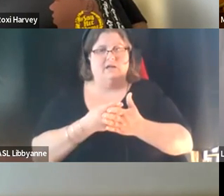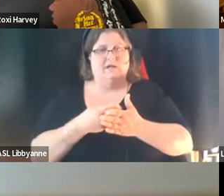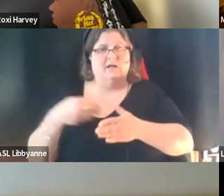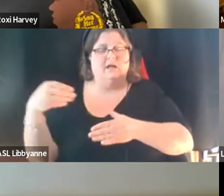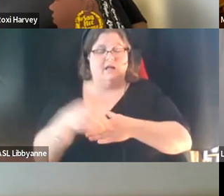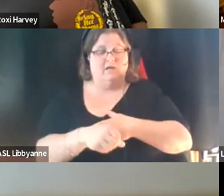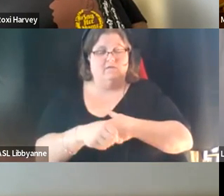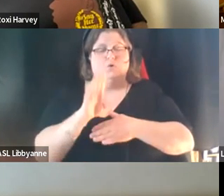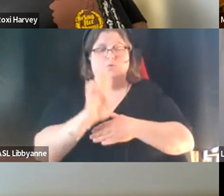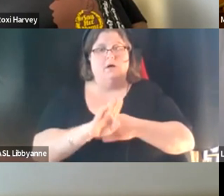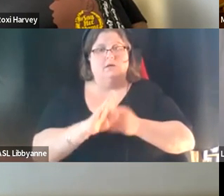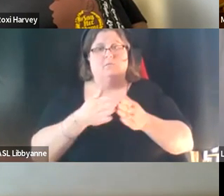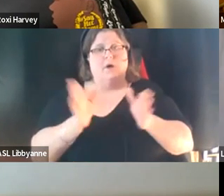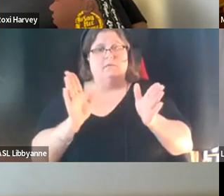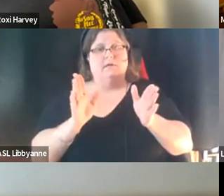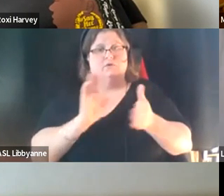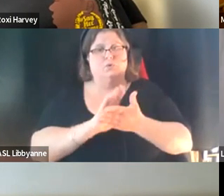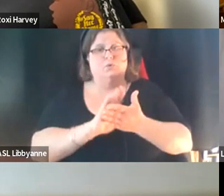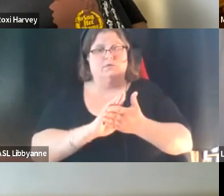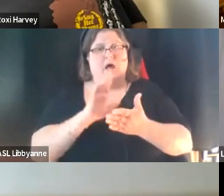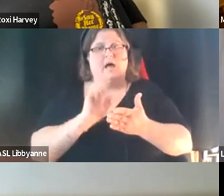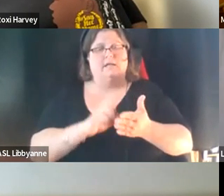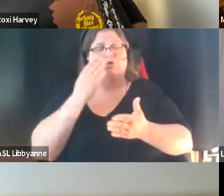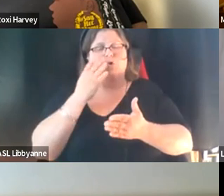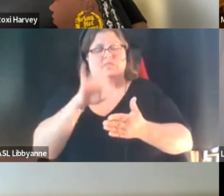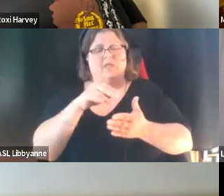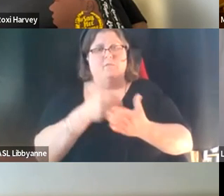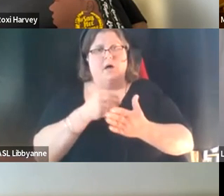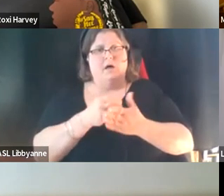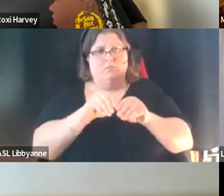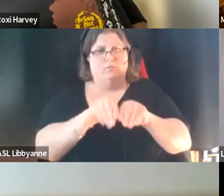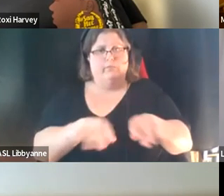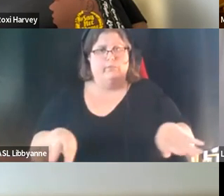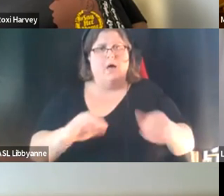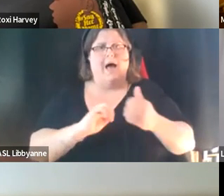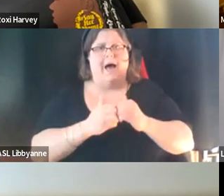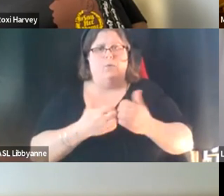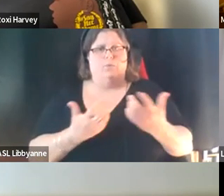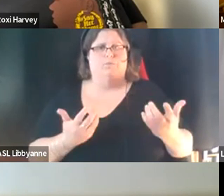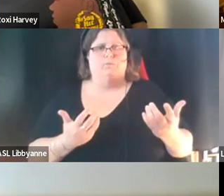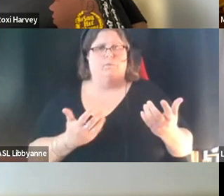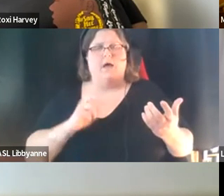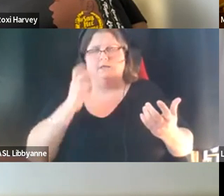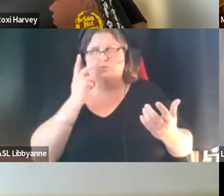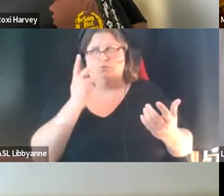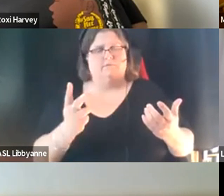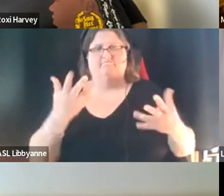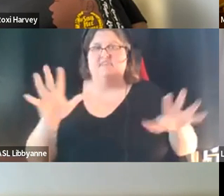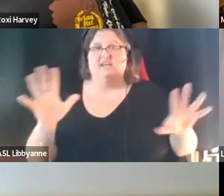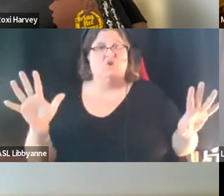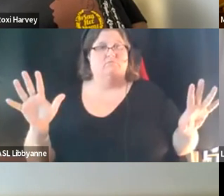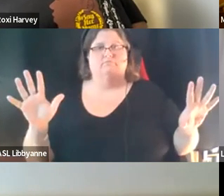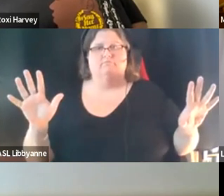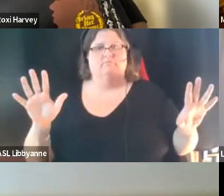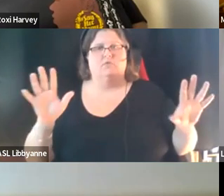Public Schools, and I think there needs to be transparency of where, how these funds are being allocated. So, and that's all I have to say. I'll submit